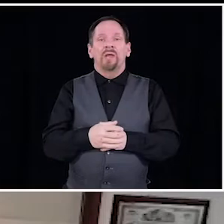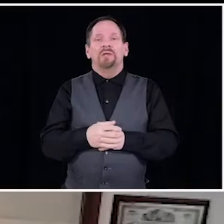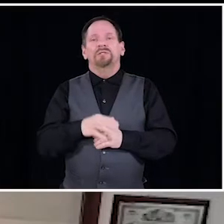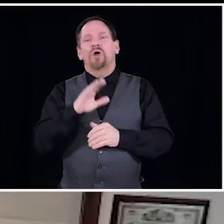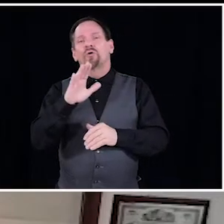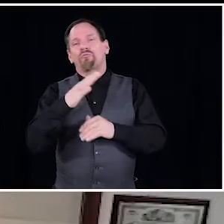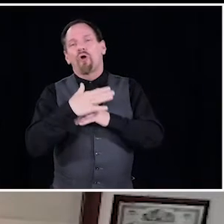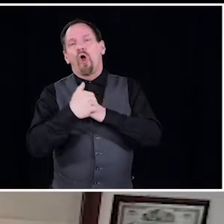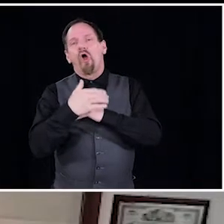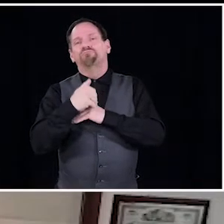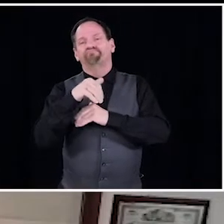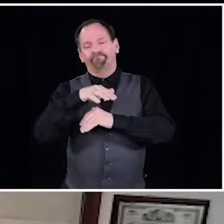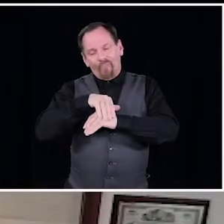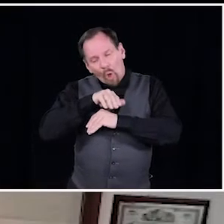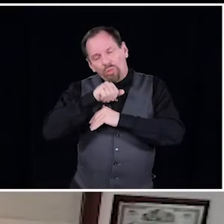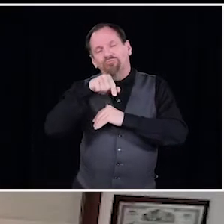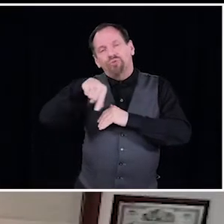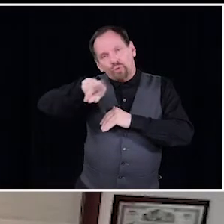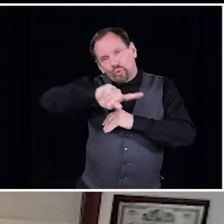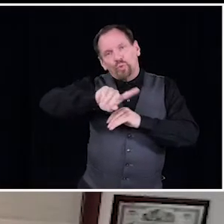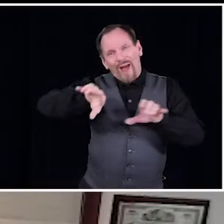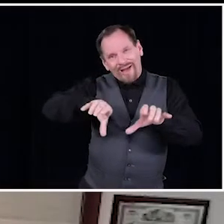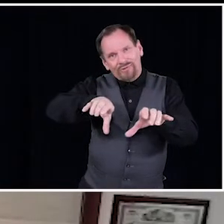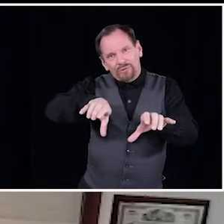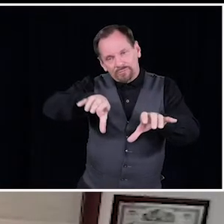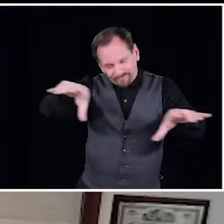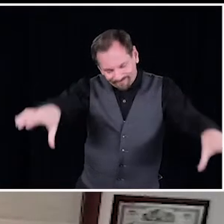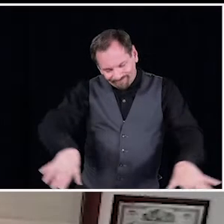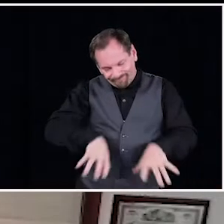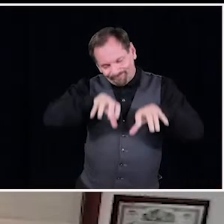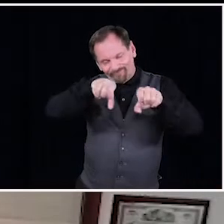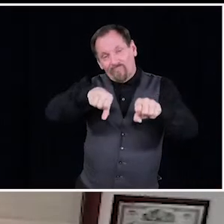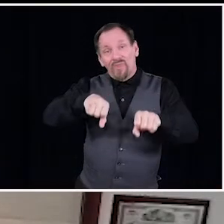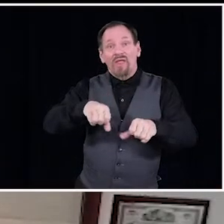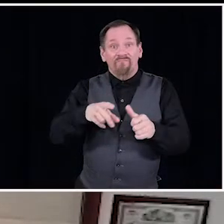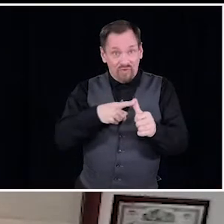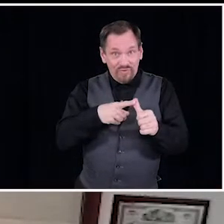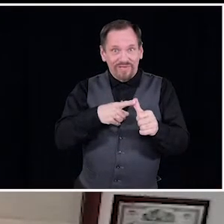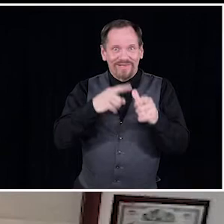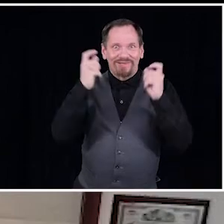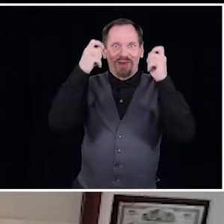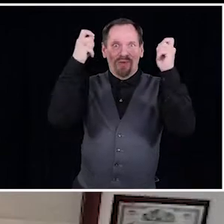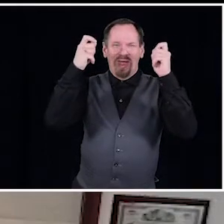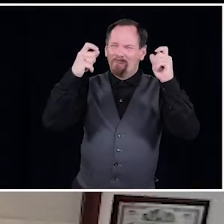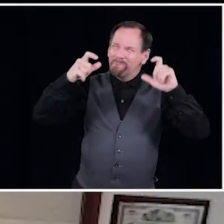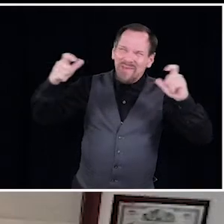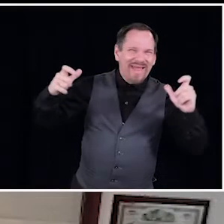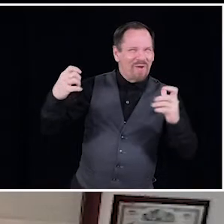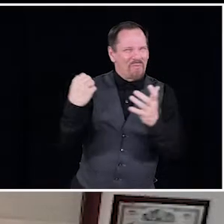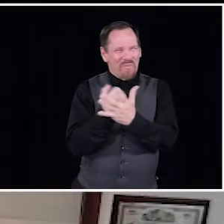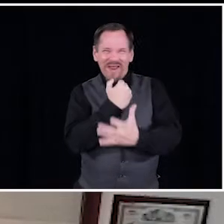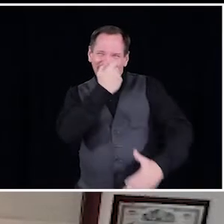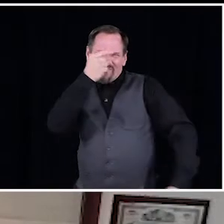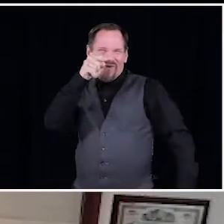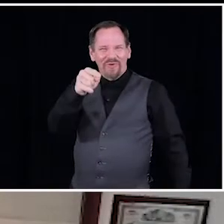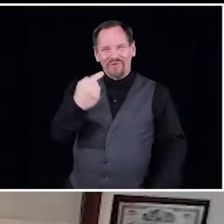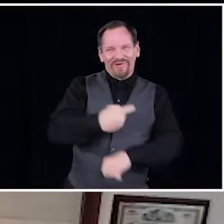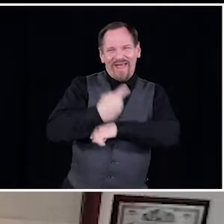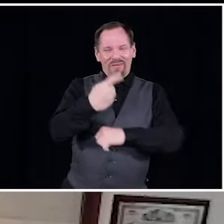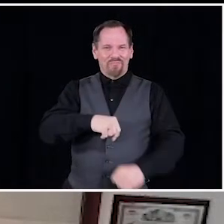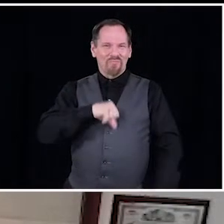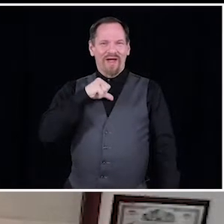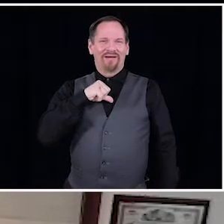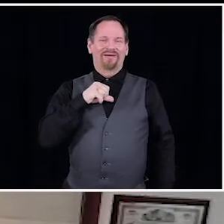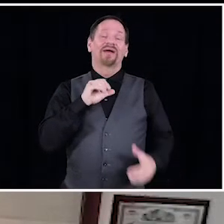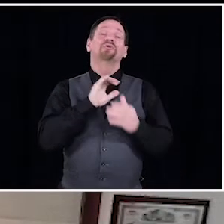action. First, celebrate today. This is a big win for you and you should be proud. Congratulations to you